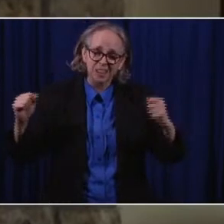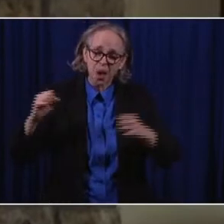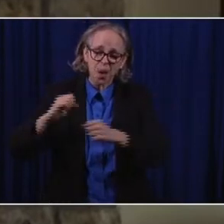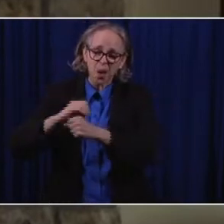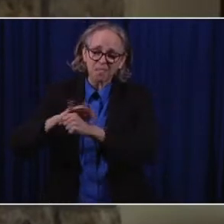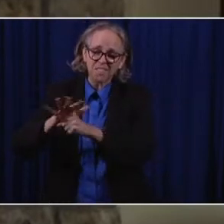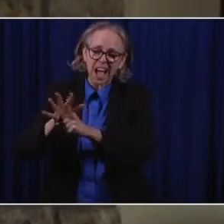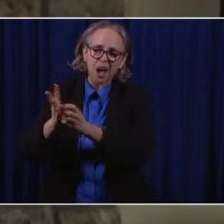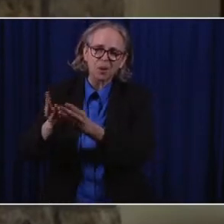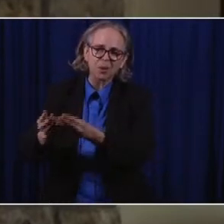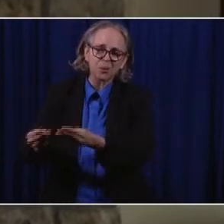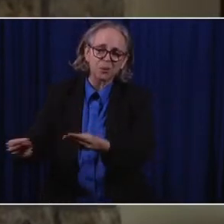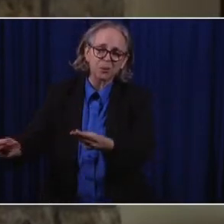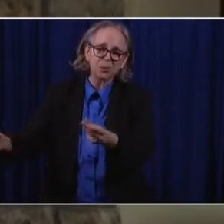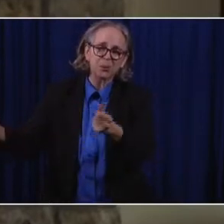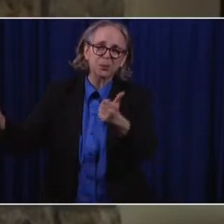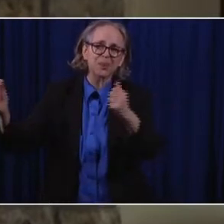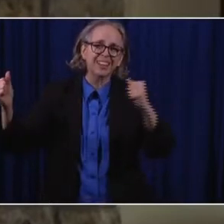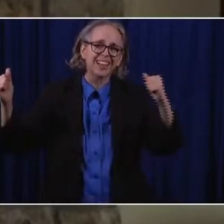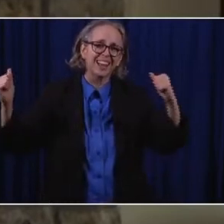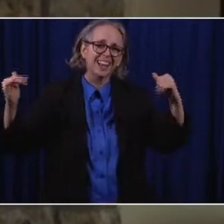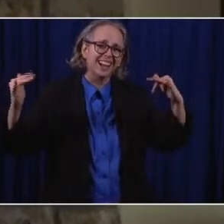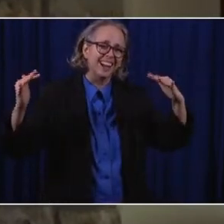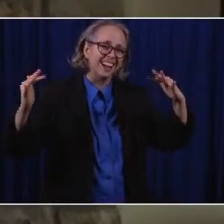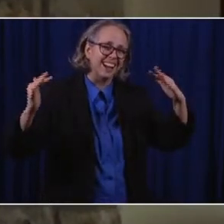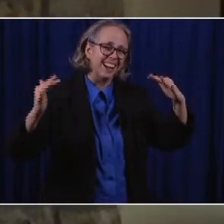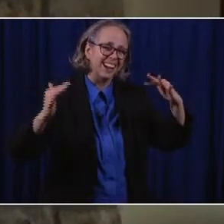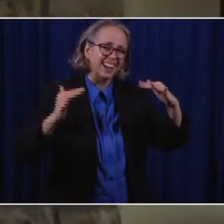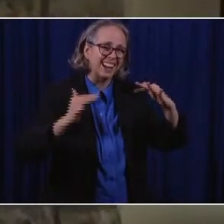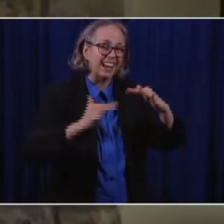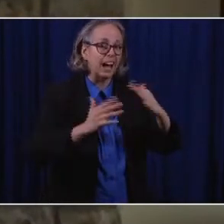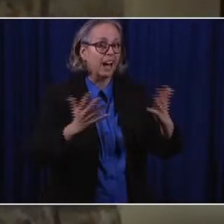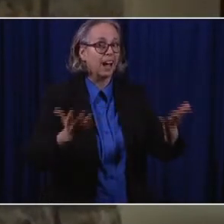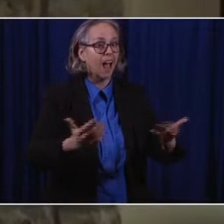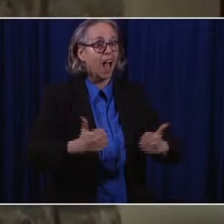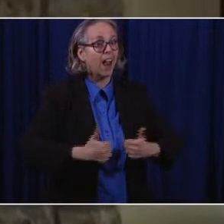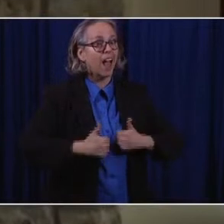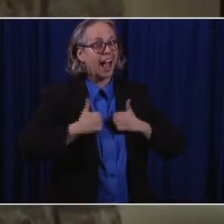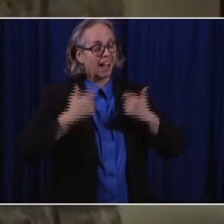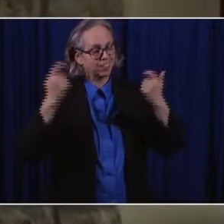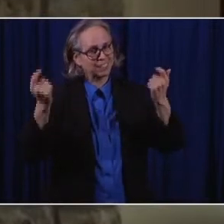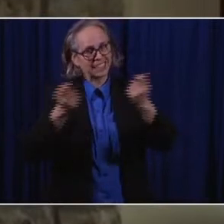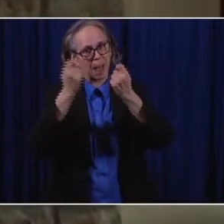will all be together. I'm